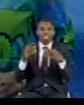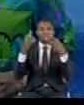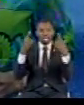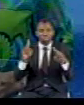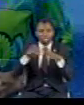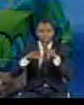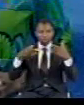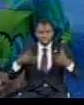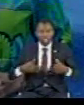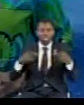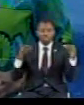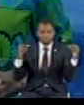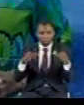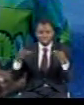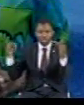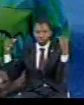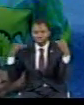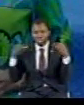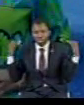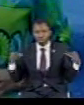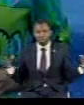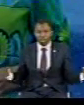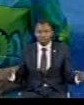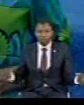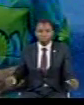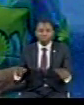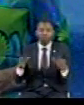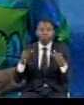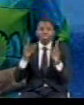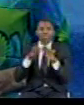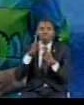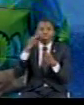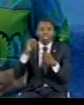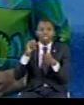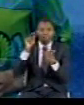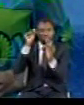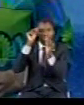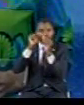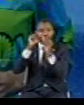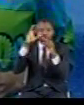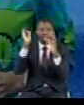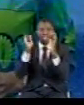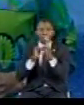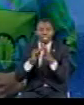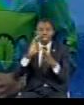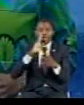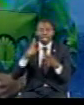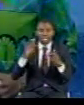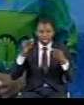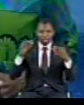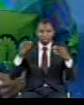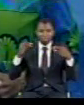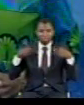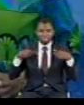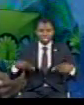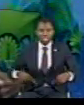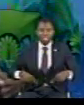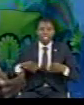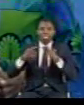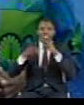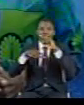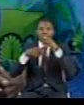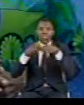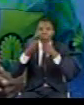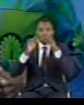one pain to another, to the point that her hairs go down, everything about her